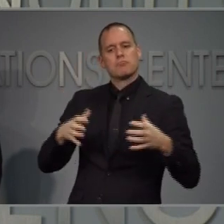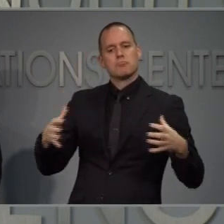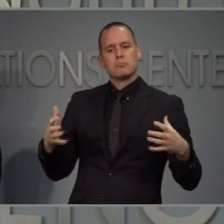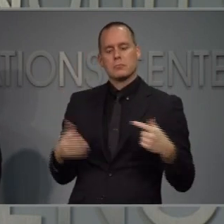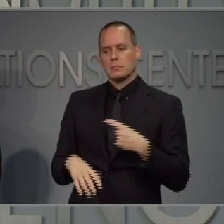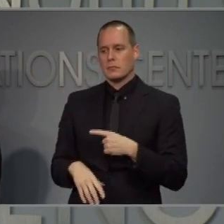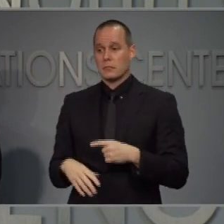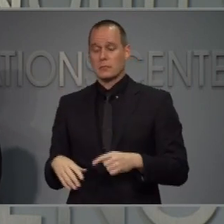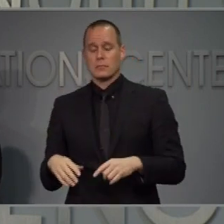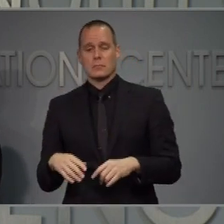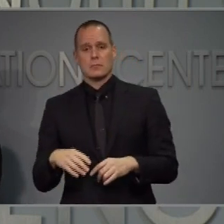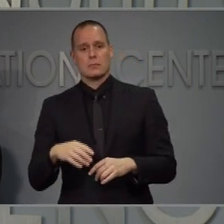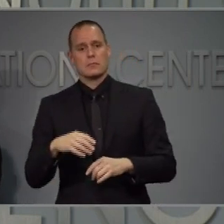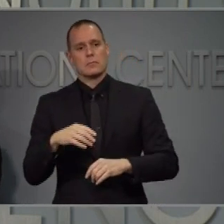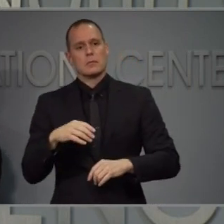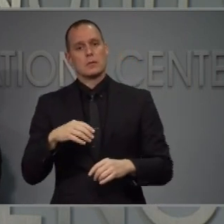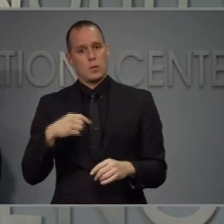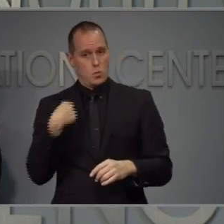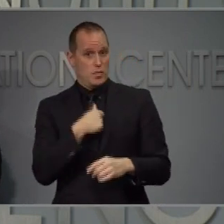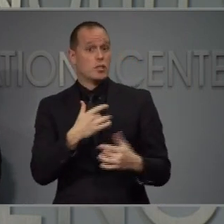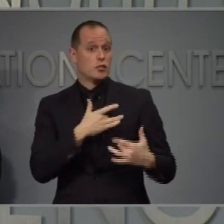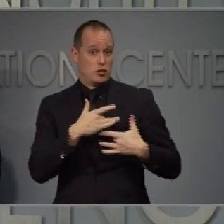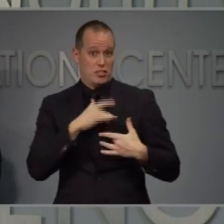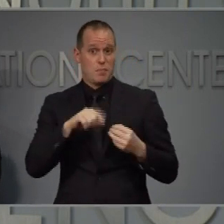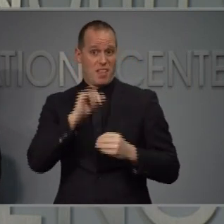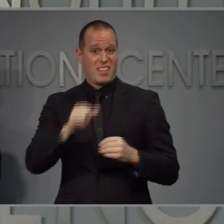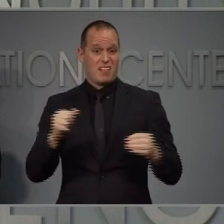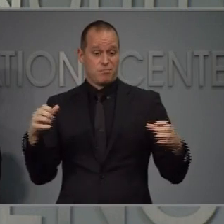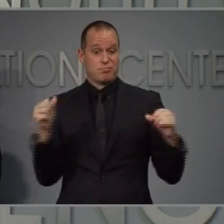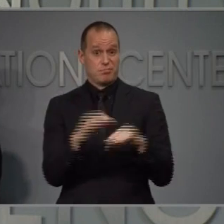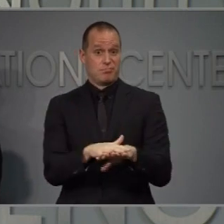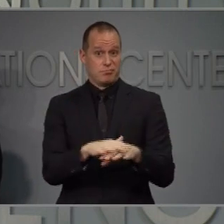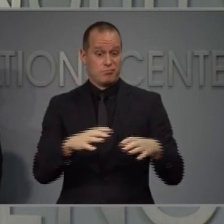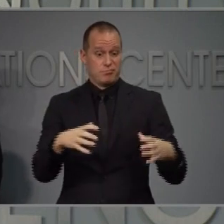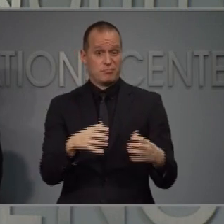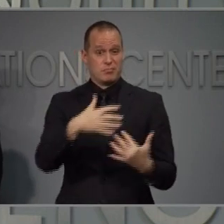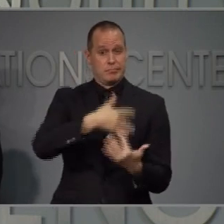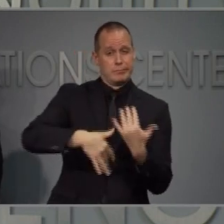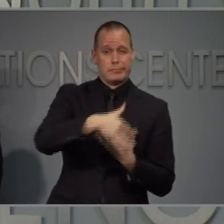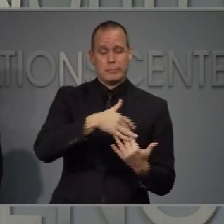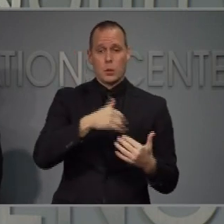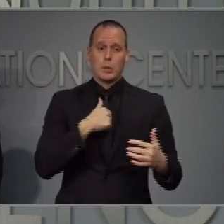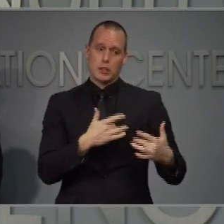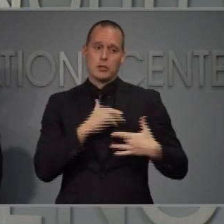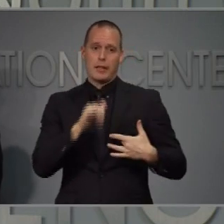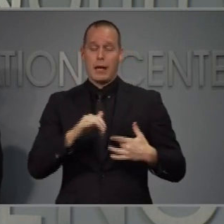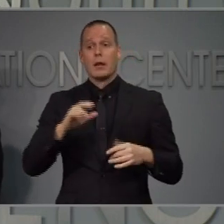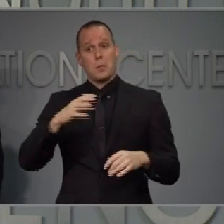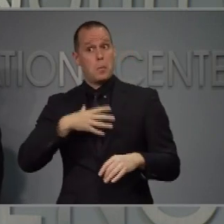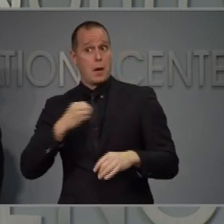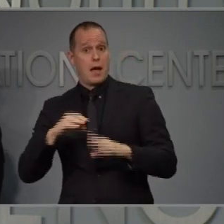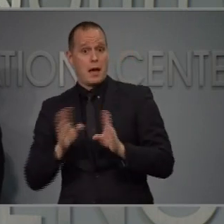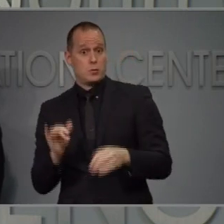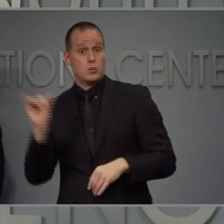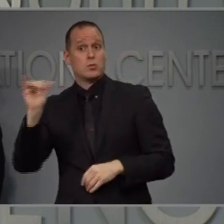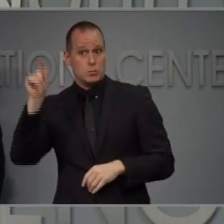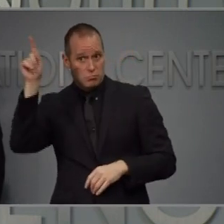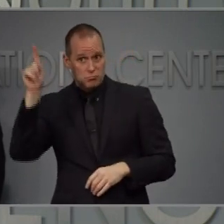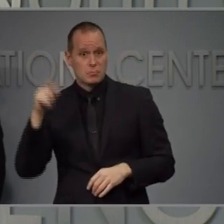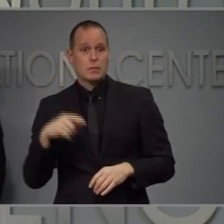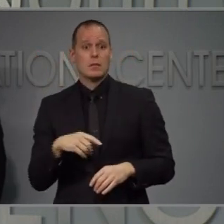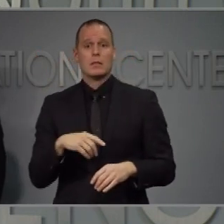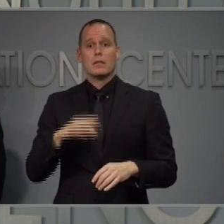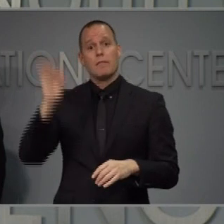is the White House Coronavirus Task Force, in that the federal recommendations and the North Carolina guidelines